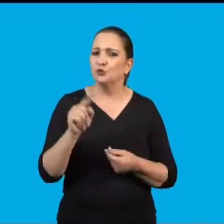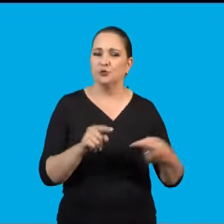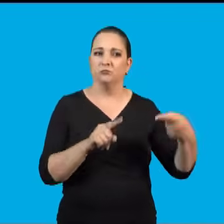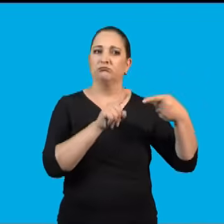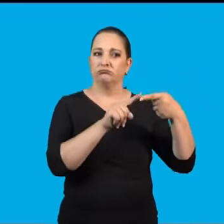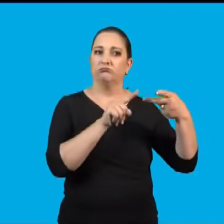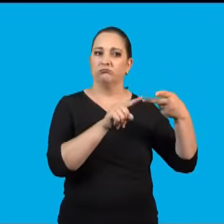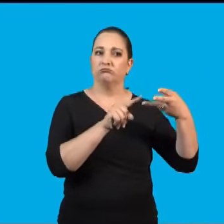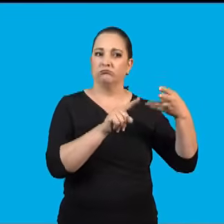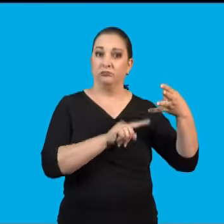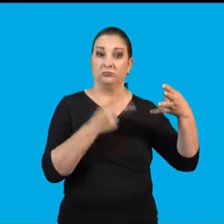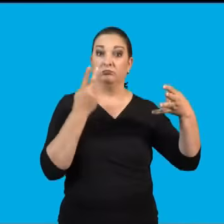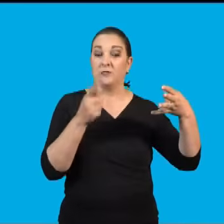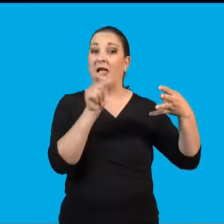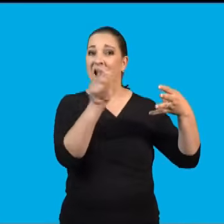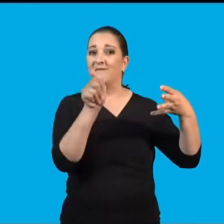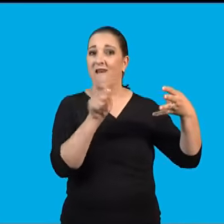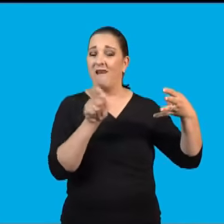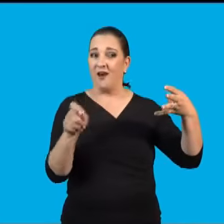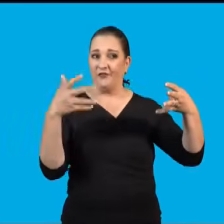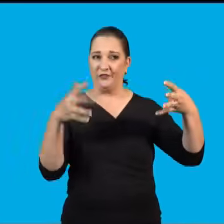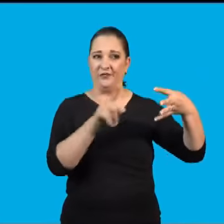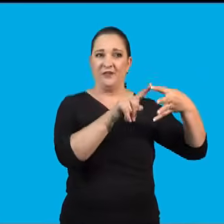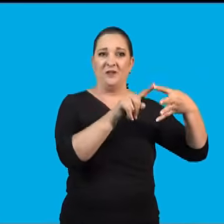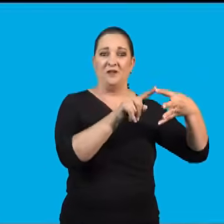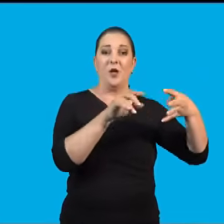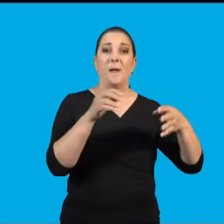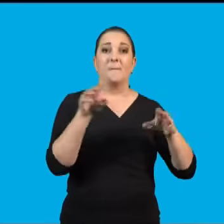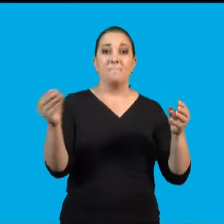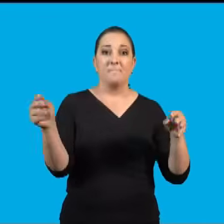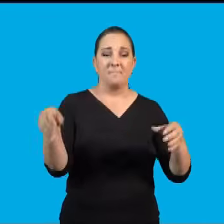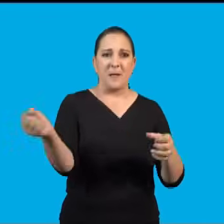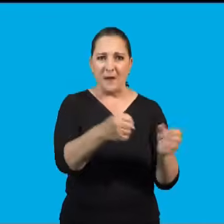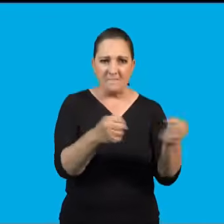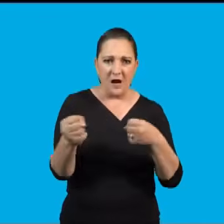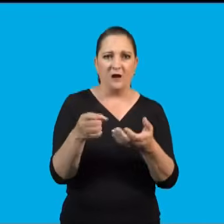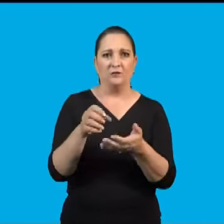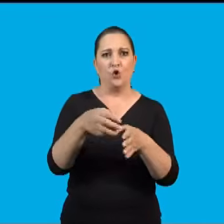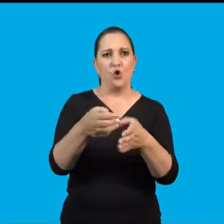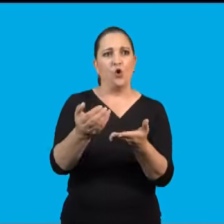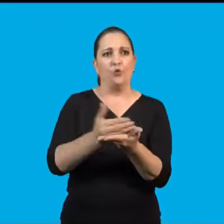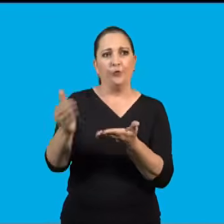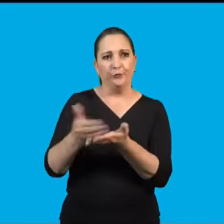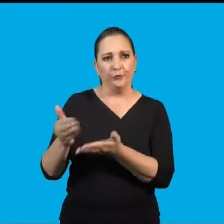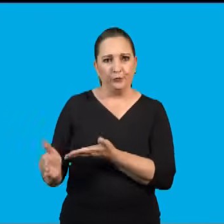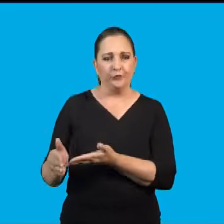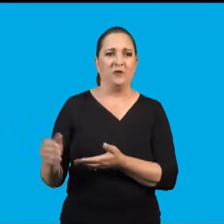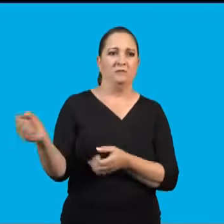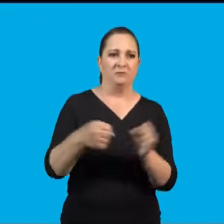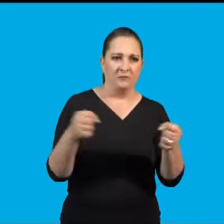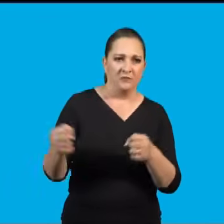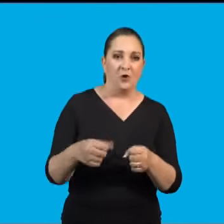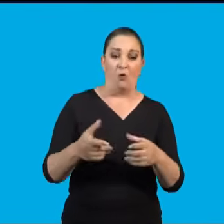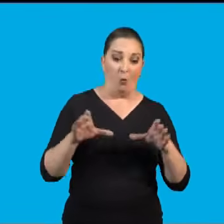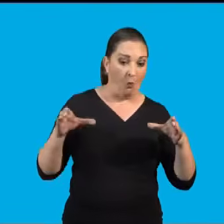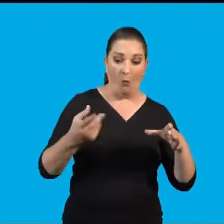solution, it does say exactly those things that are underlined in the source. Things like remove members, appoint others, dismiss